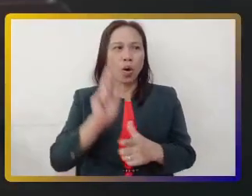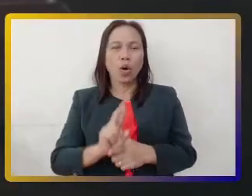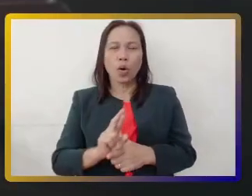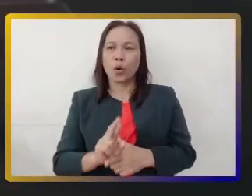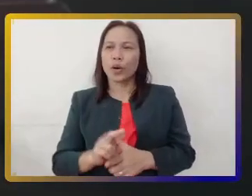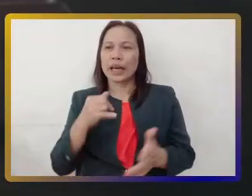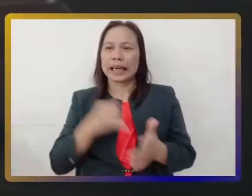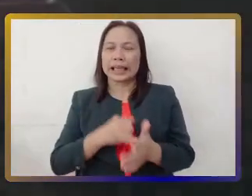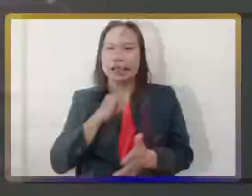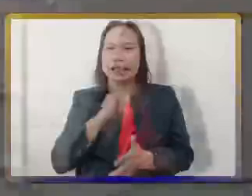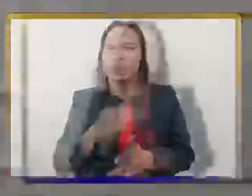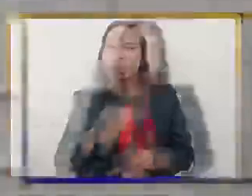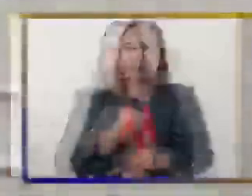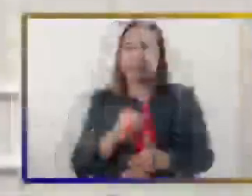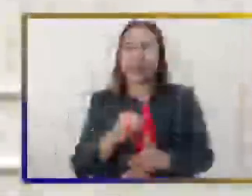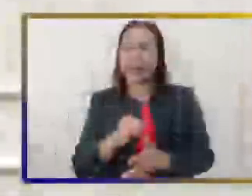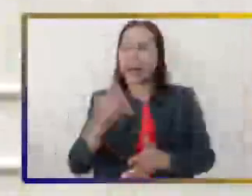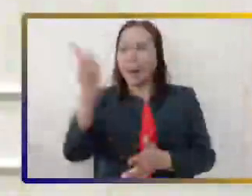very